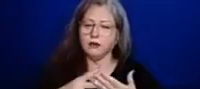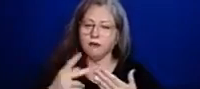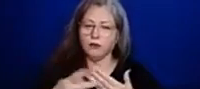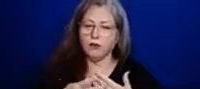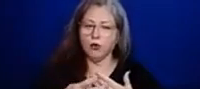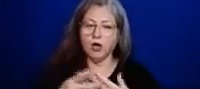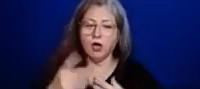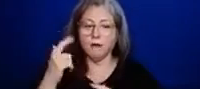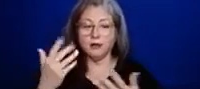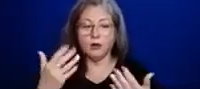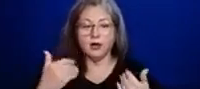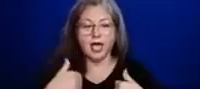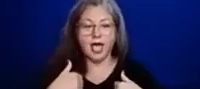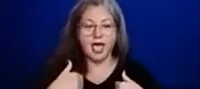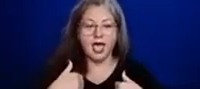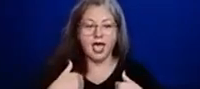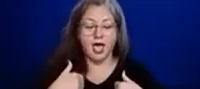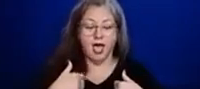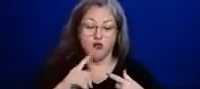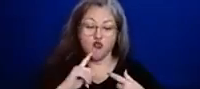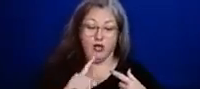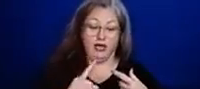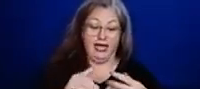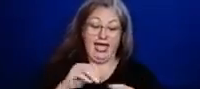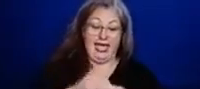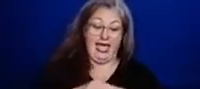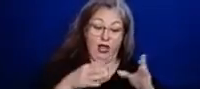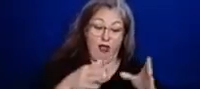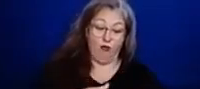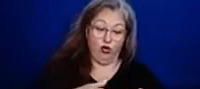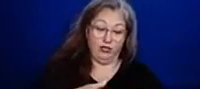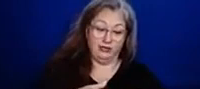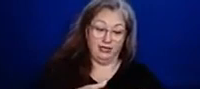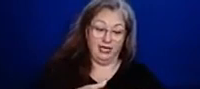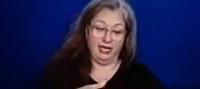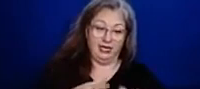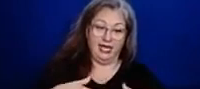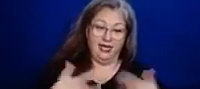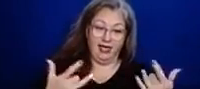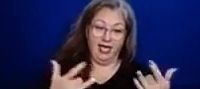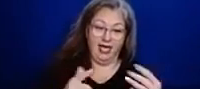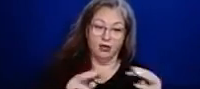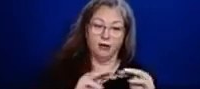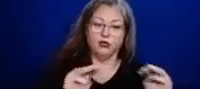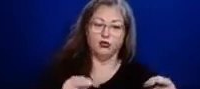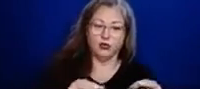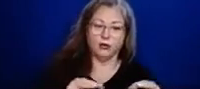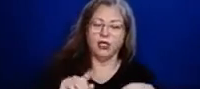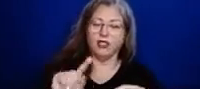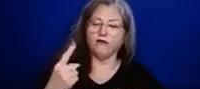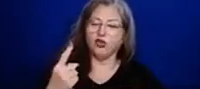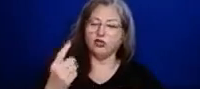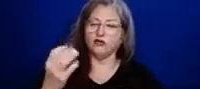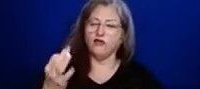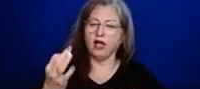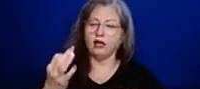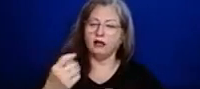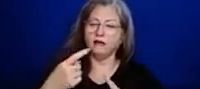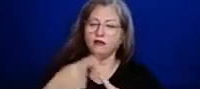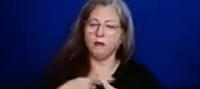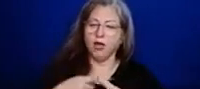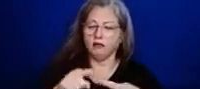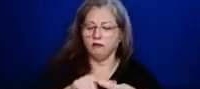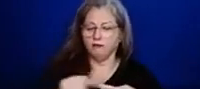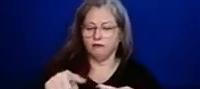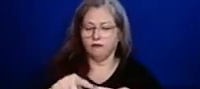have like the physical event in the museum on Friday, the first Friday of every month. And